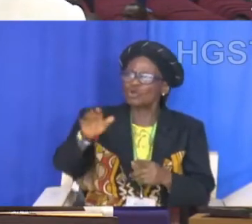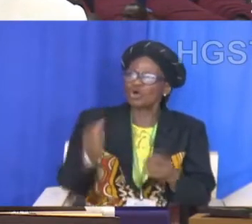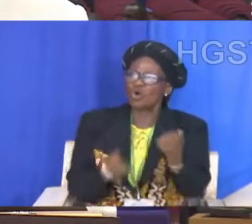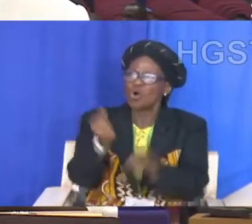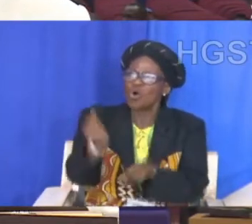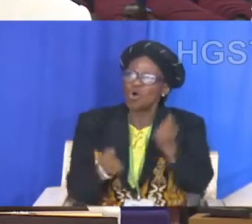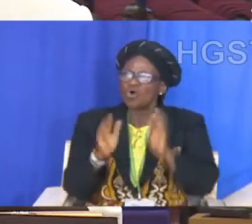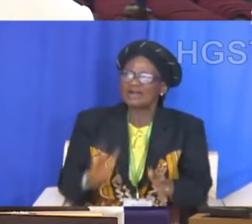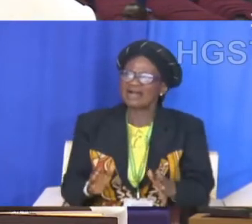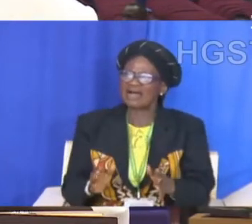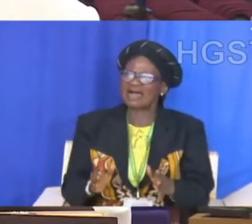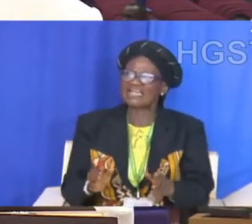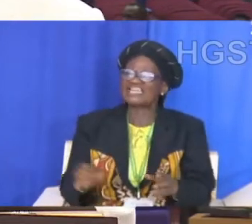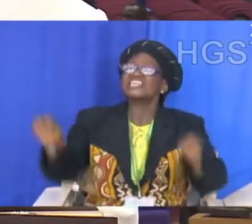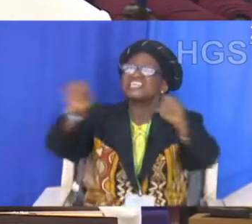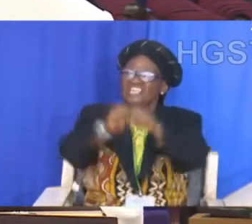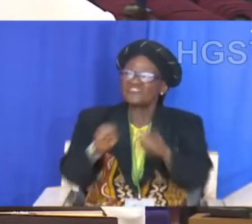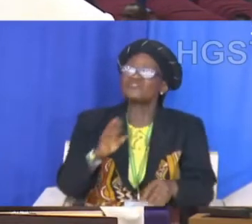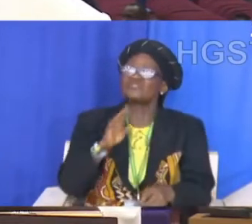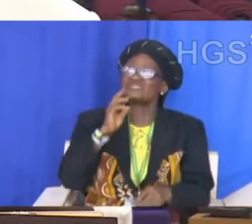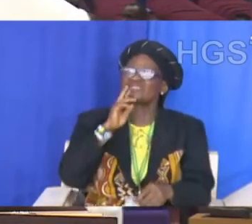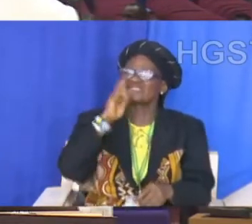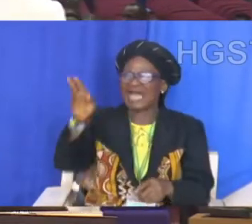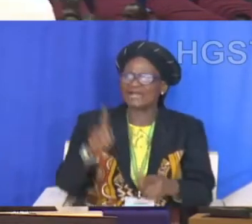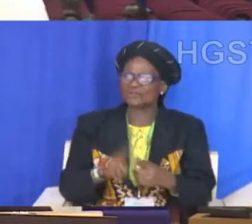the messenger?